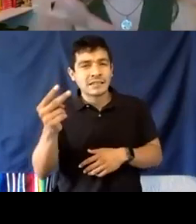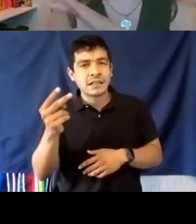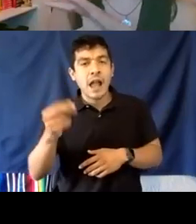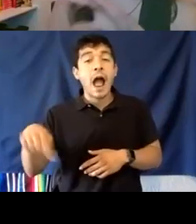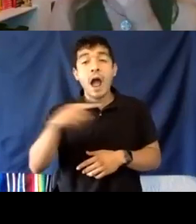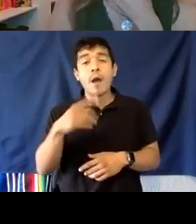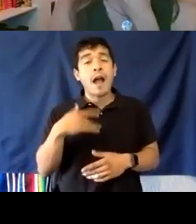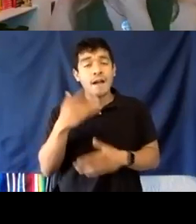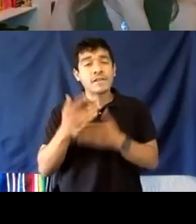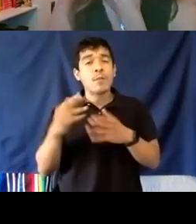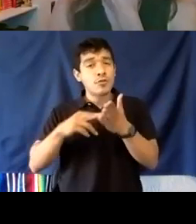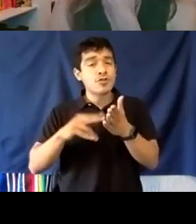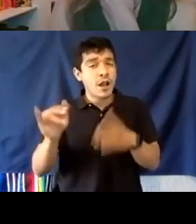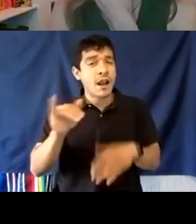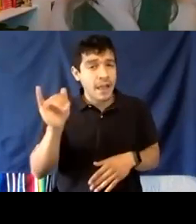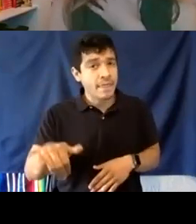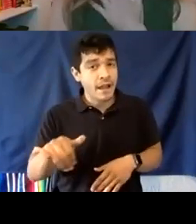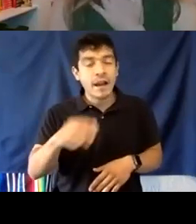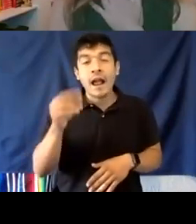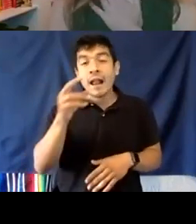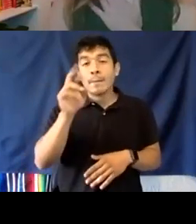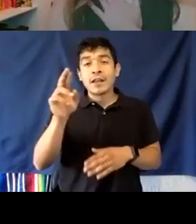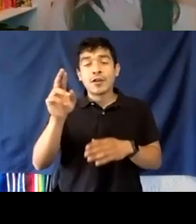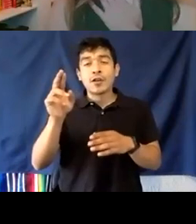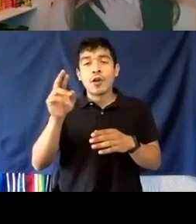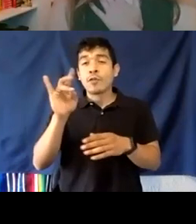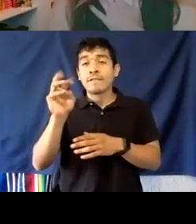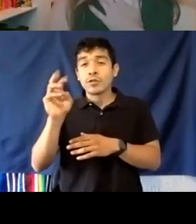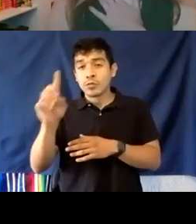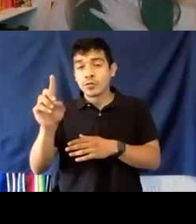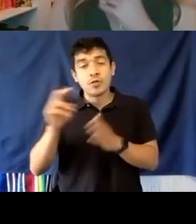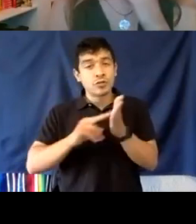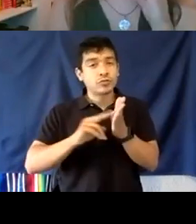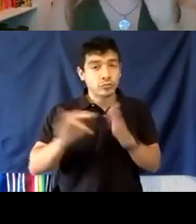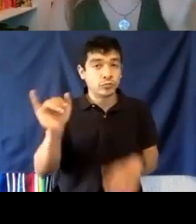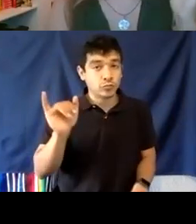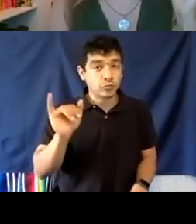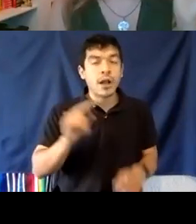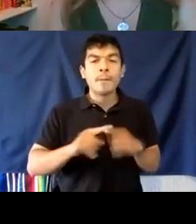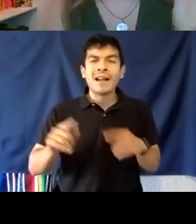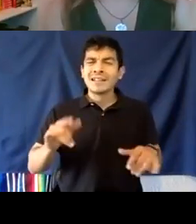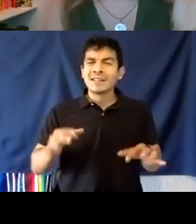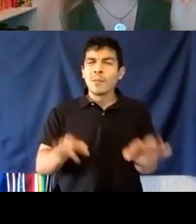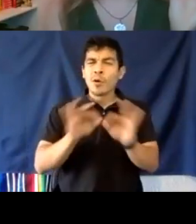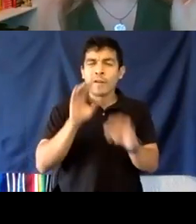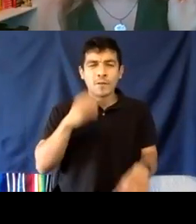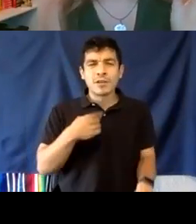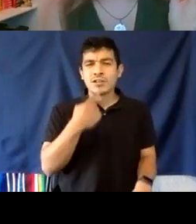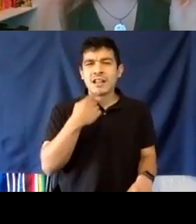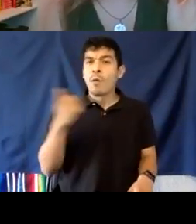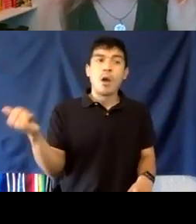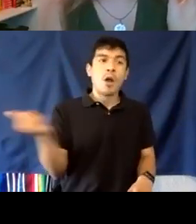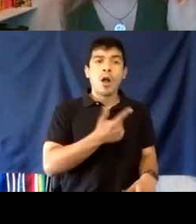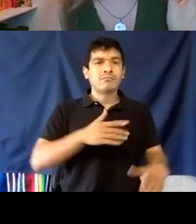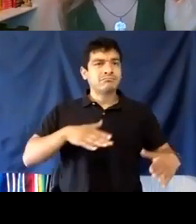facing research and we also do peer reviewed stuff. But it's important for me to say that we approach all of it as if it will be